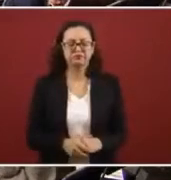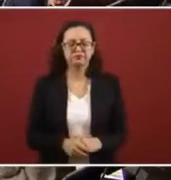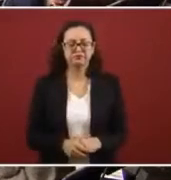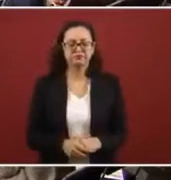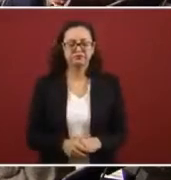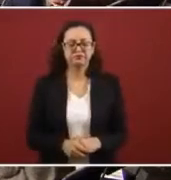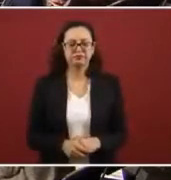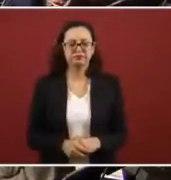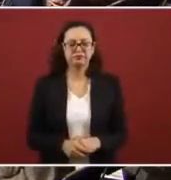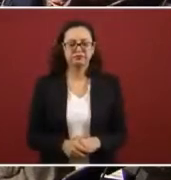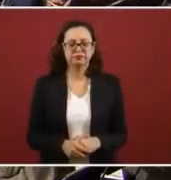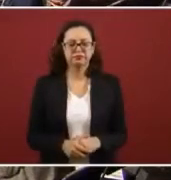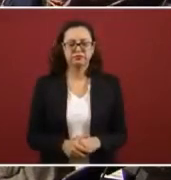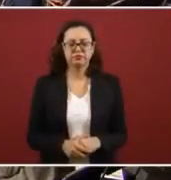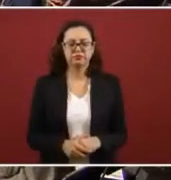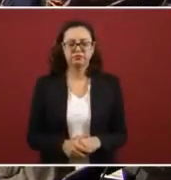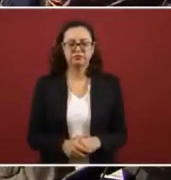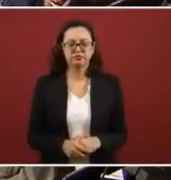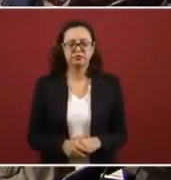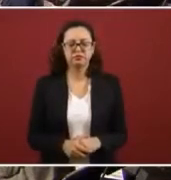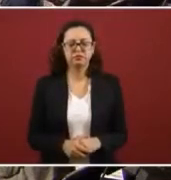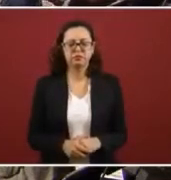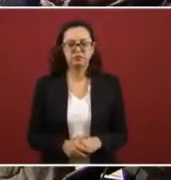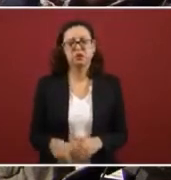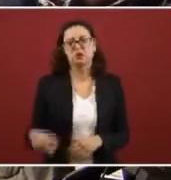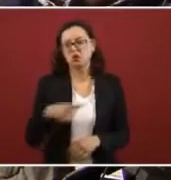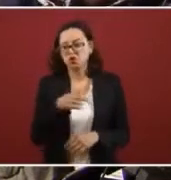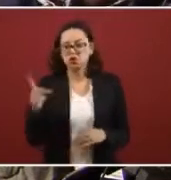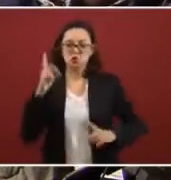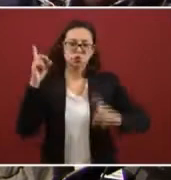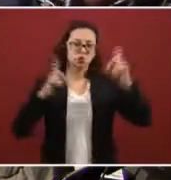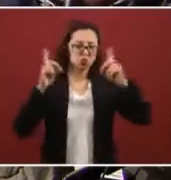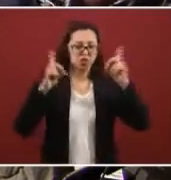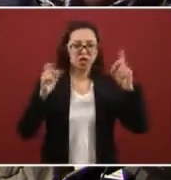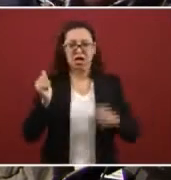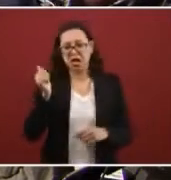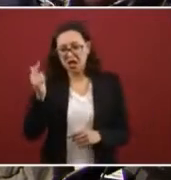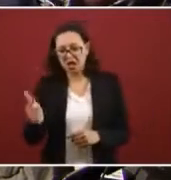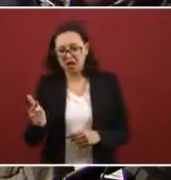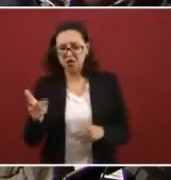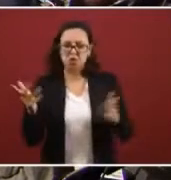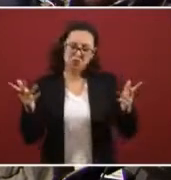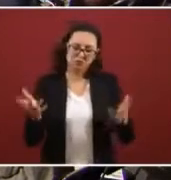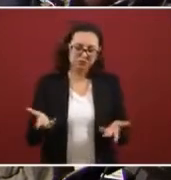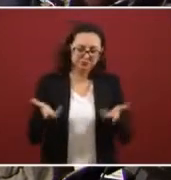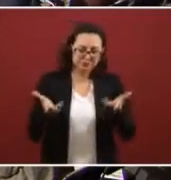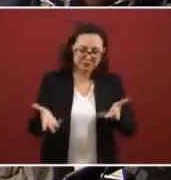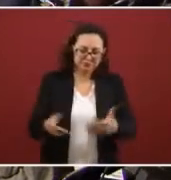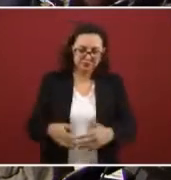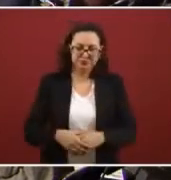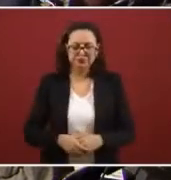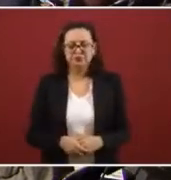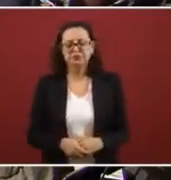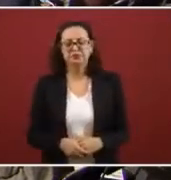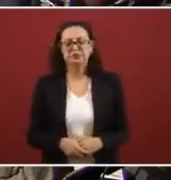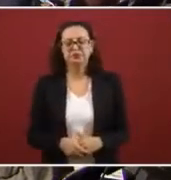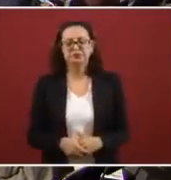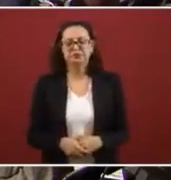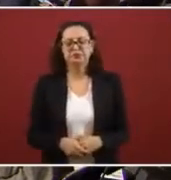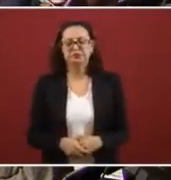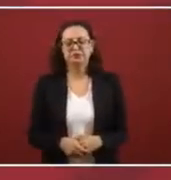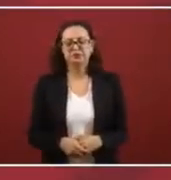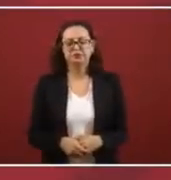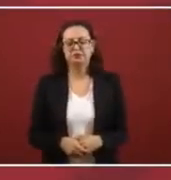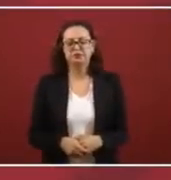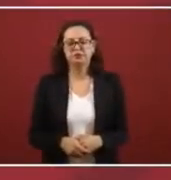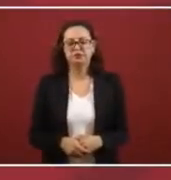questions aclarar, to clarify dudas all your doubts existen, or that exist. Este diálogo